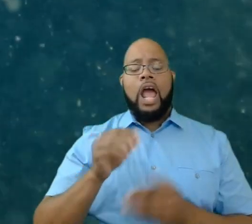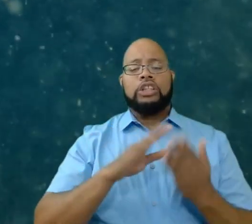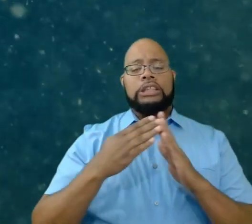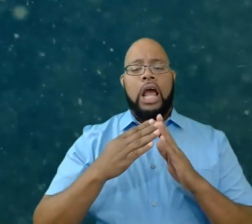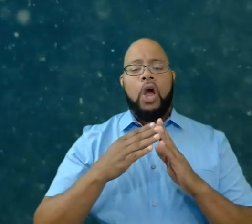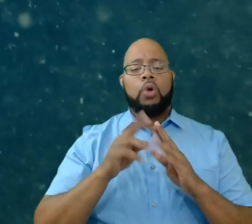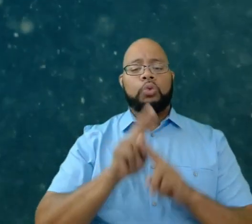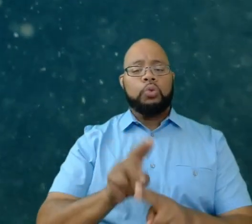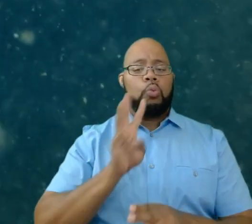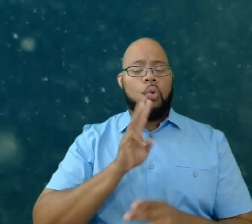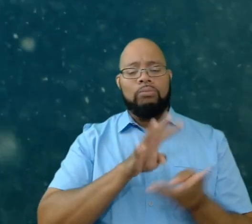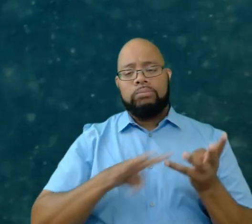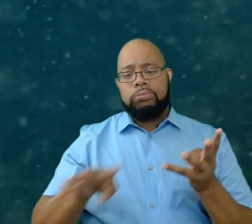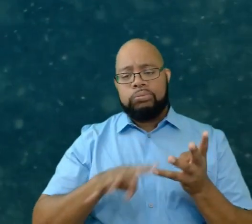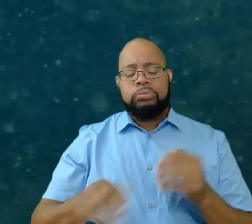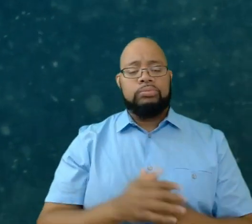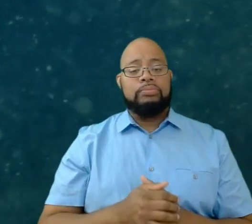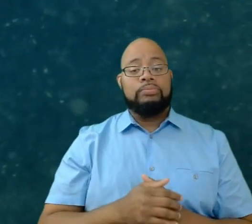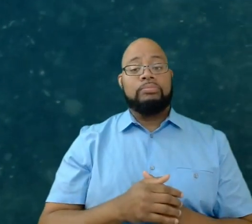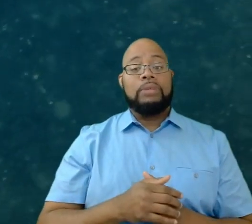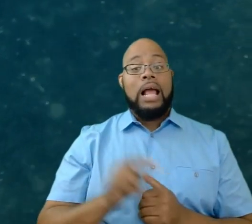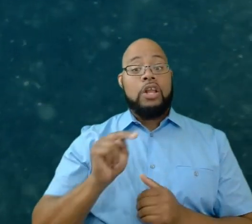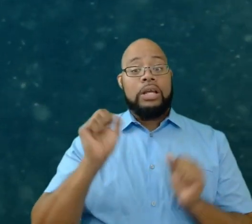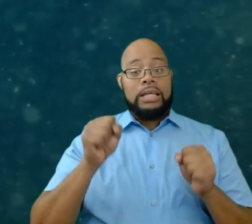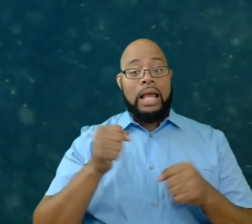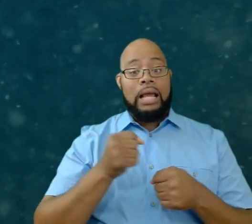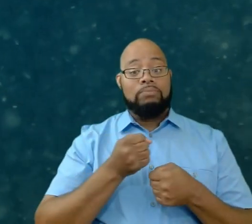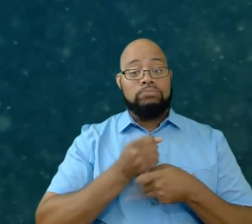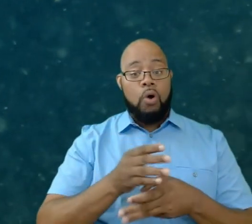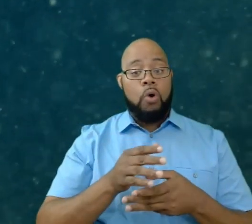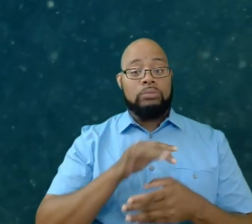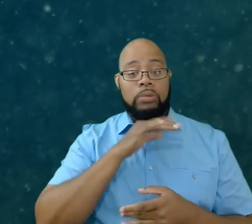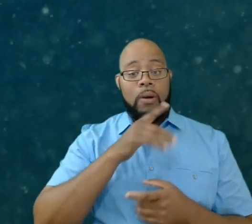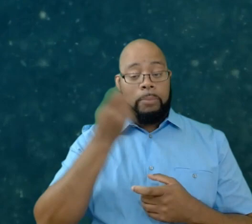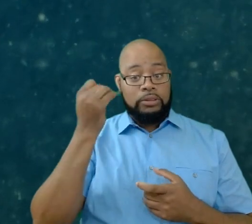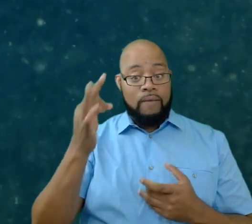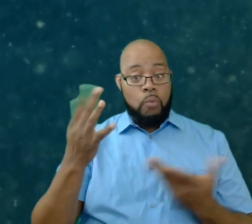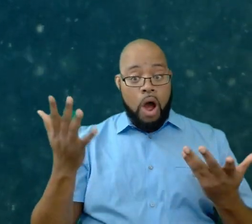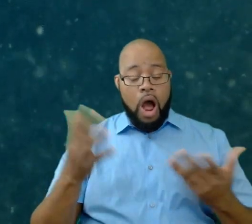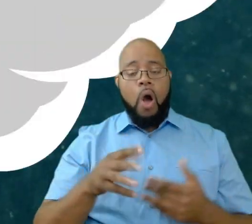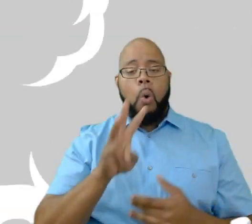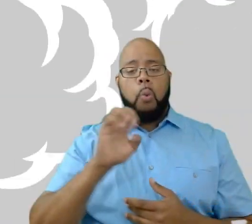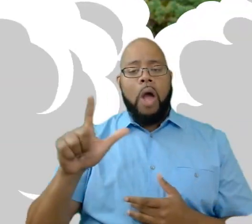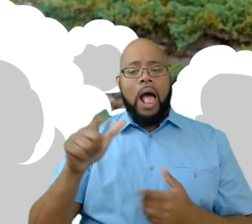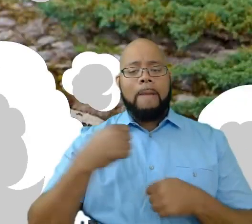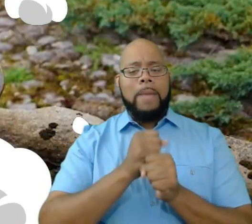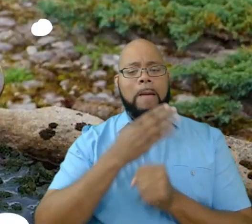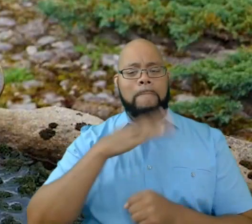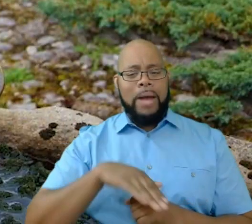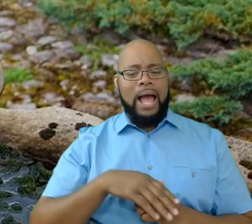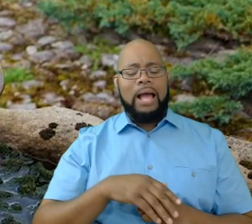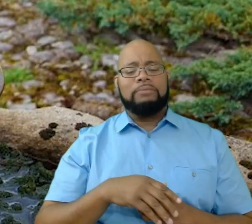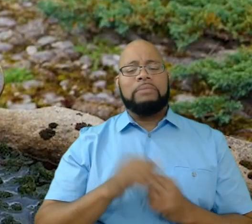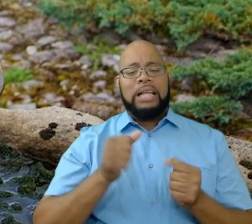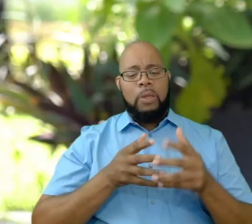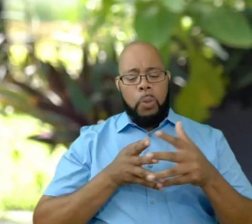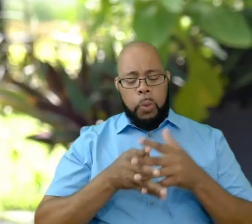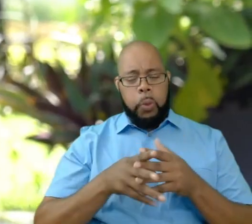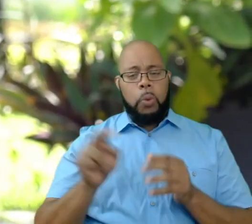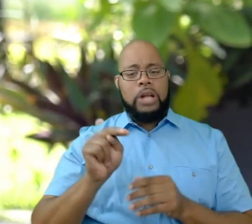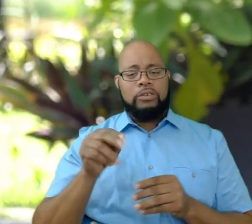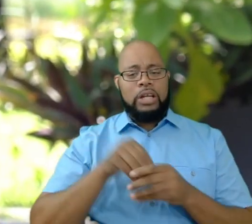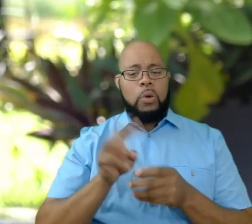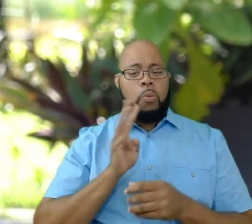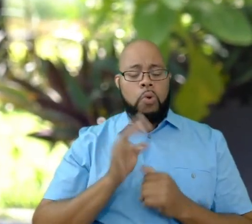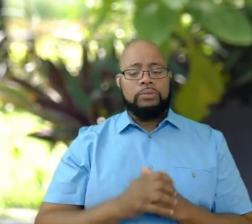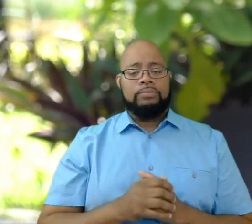septic systems, and urban drainage. In some cases, nitrogen contamination can occur due to poorly constructed wells, which can allow